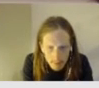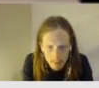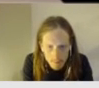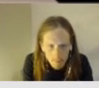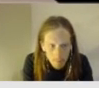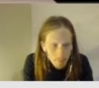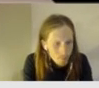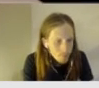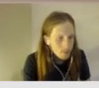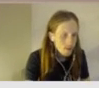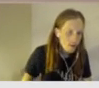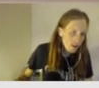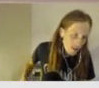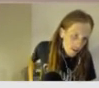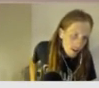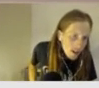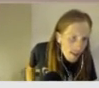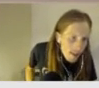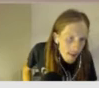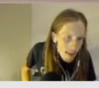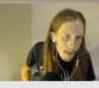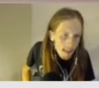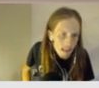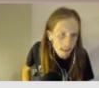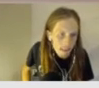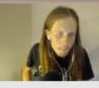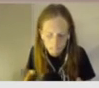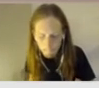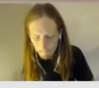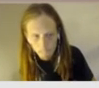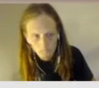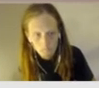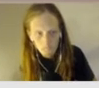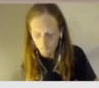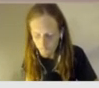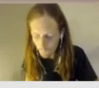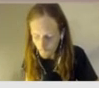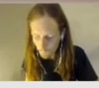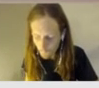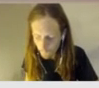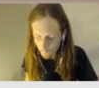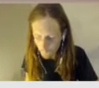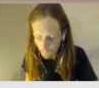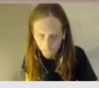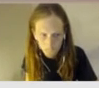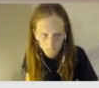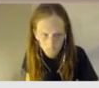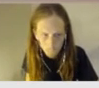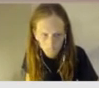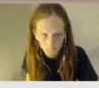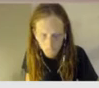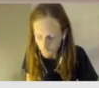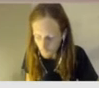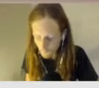and I try to get to that location a good half hour beforehand to kind of catch those people in